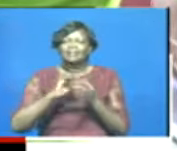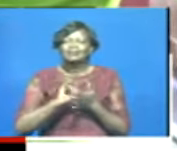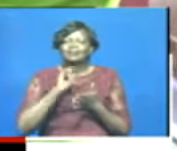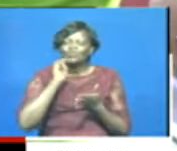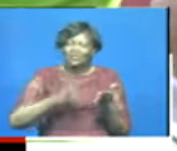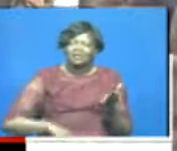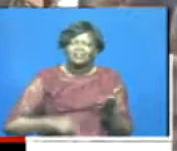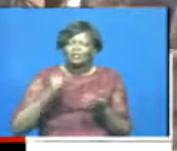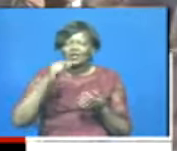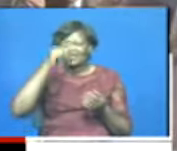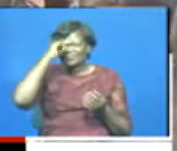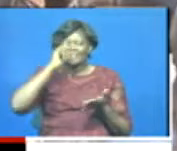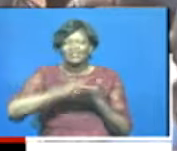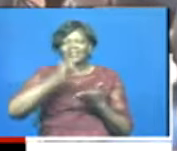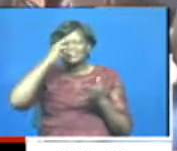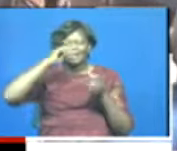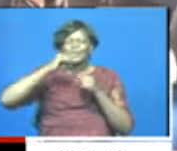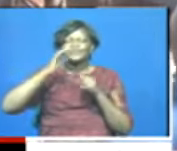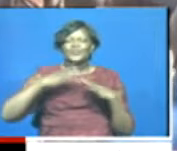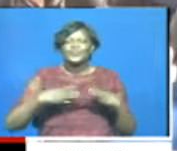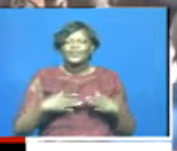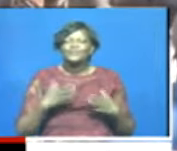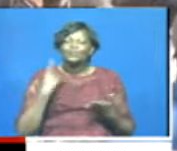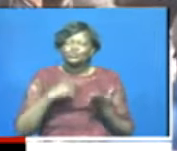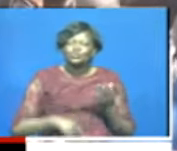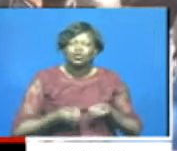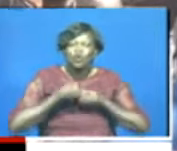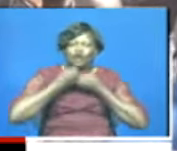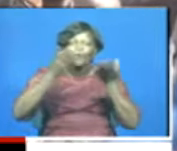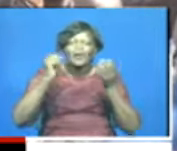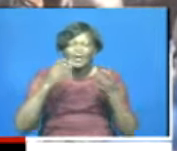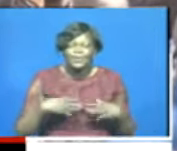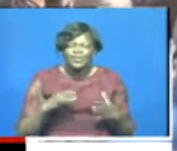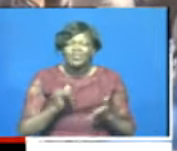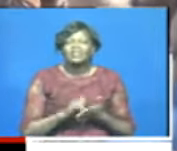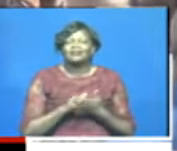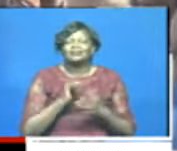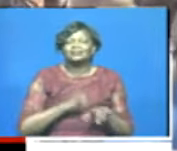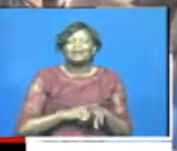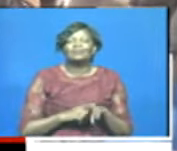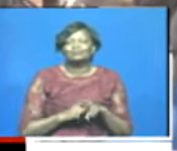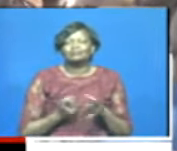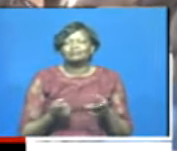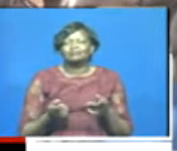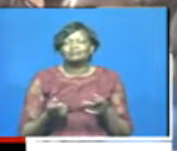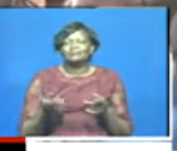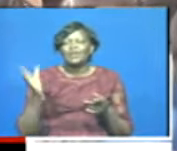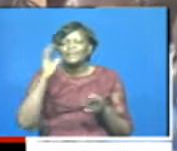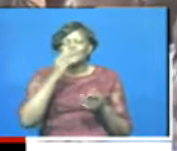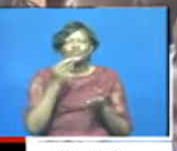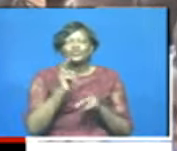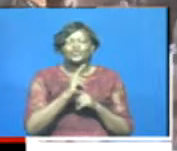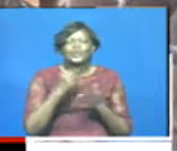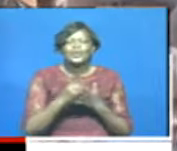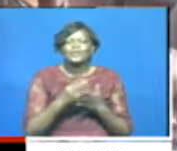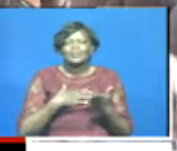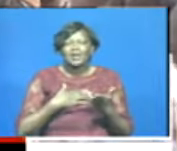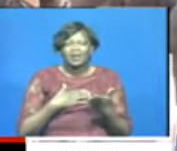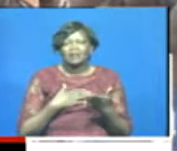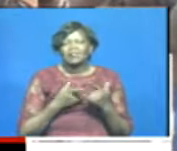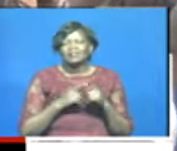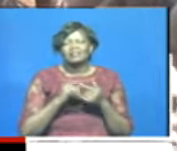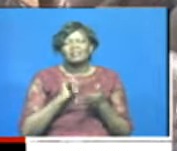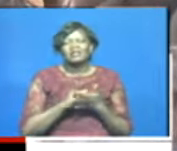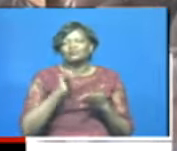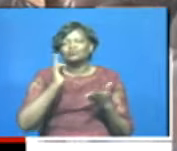is people-centered. Mimi nataka niwaambie wa Kenya, wakivuja pesa zetu hivo, ndio kwa sababu maisha